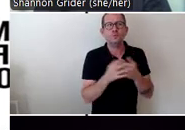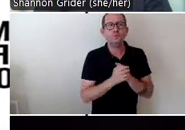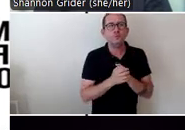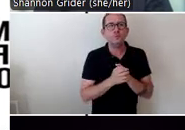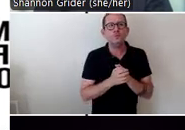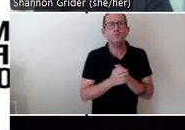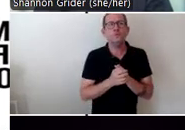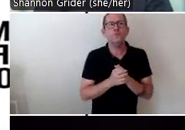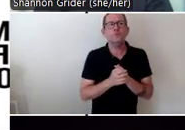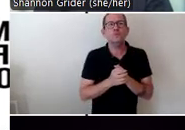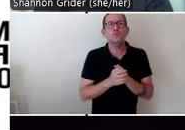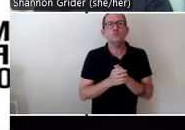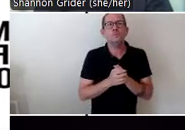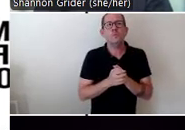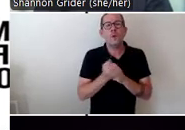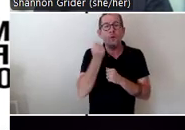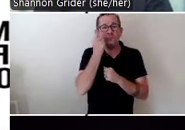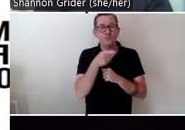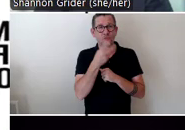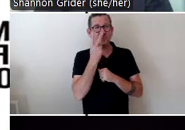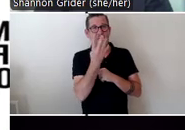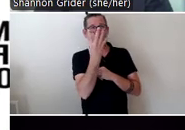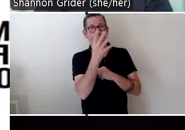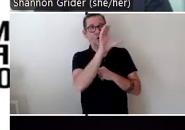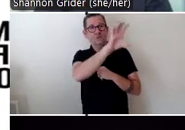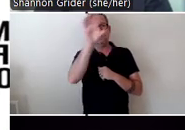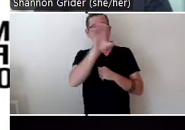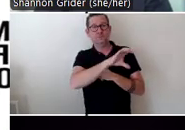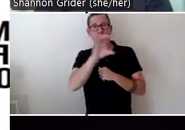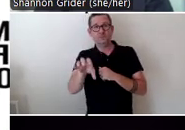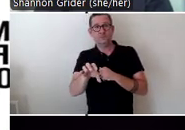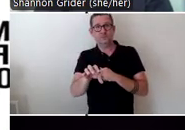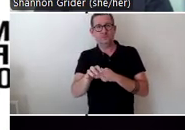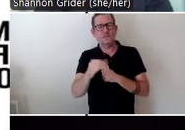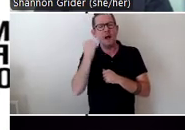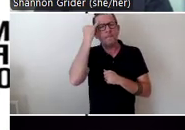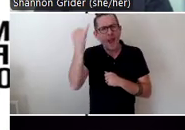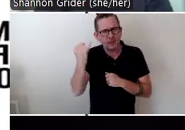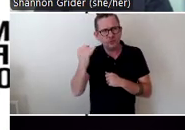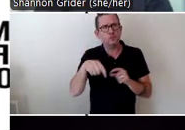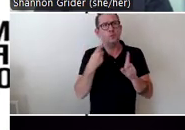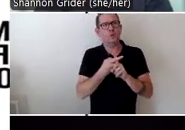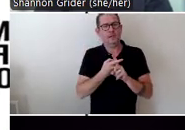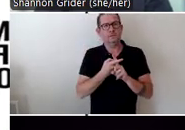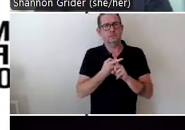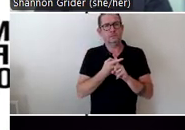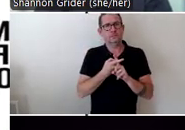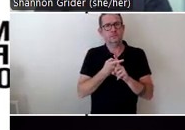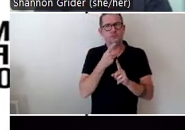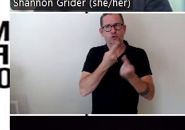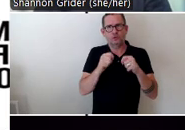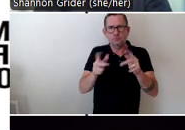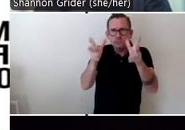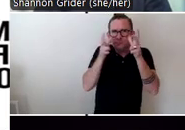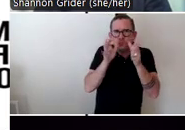here. Use those so that your lips are still visible. On the right side of the slide, you can see these